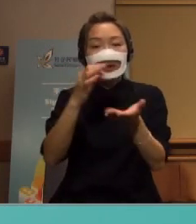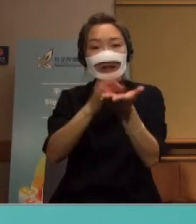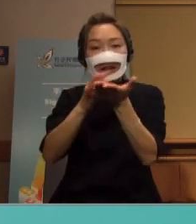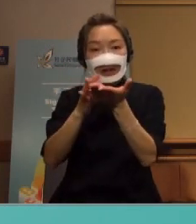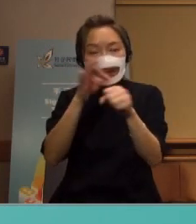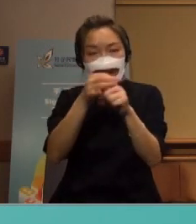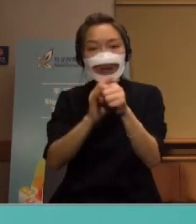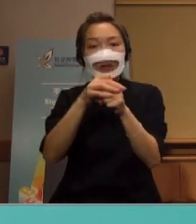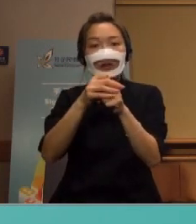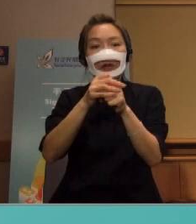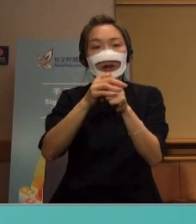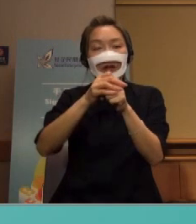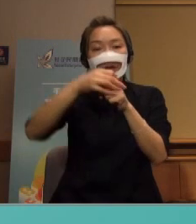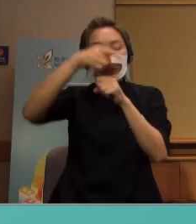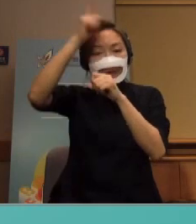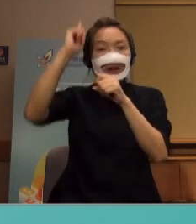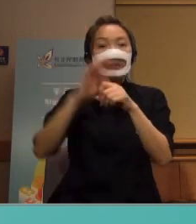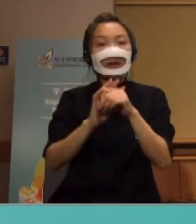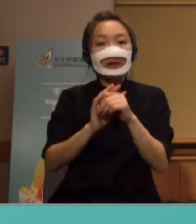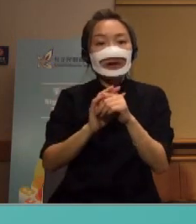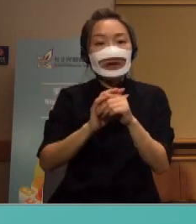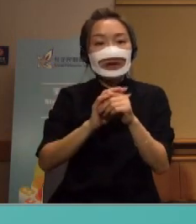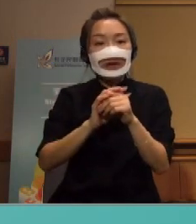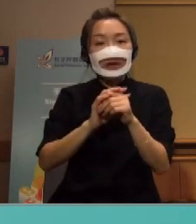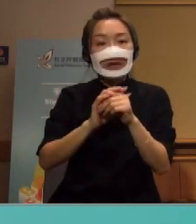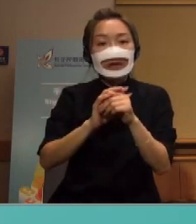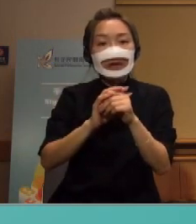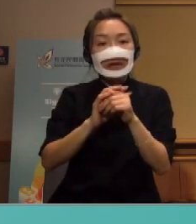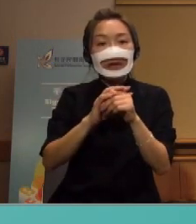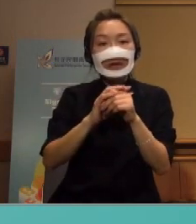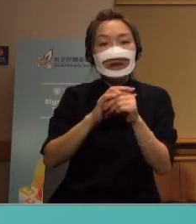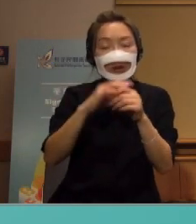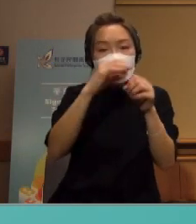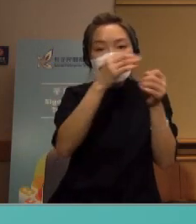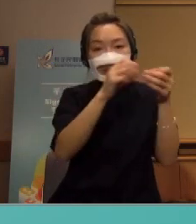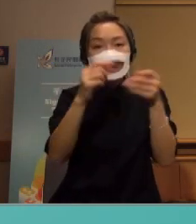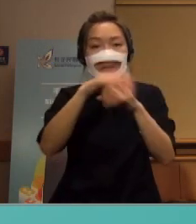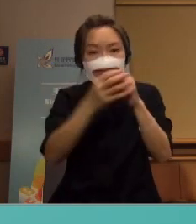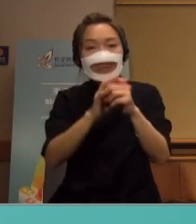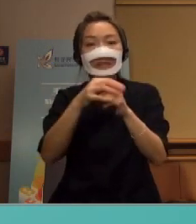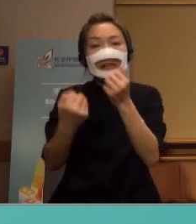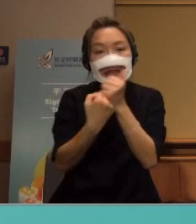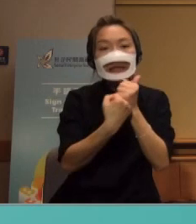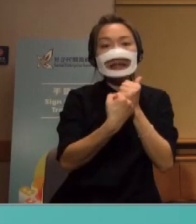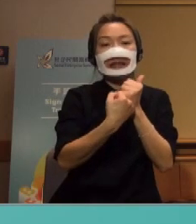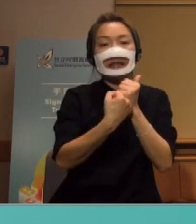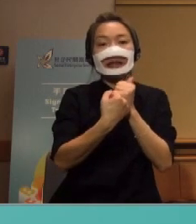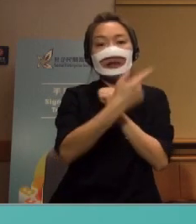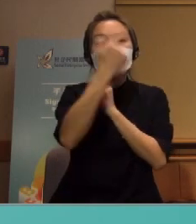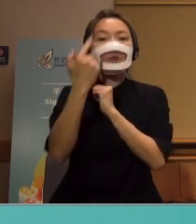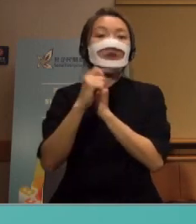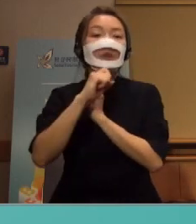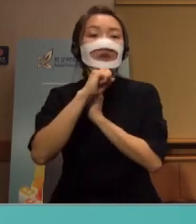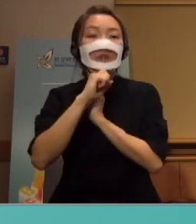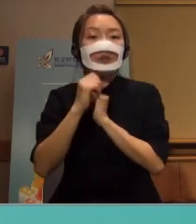and convinced them, onboard them, and get their support. So to the question of why are you qualified to build a registry? We say, well,